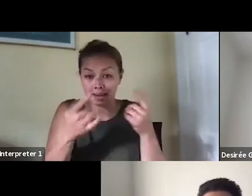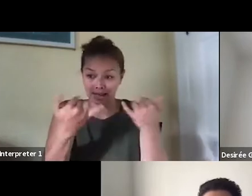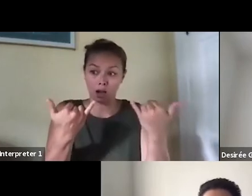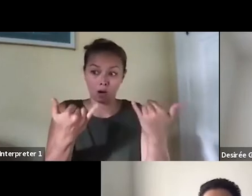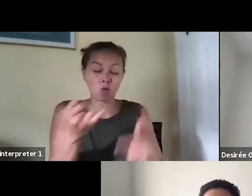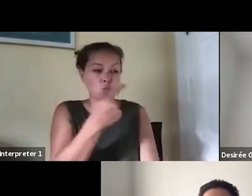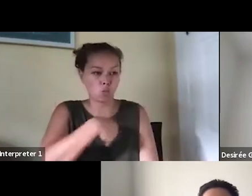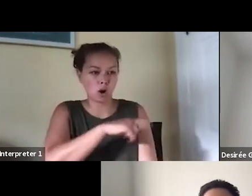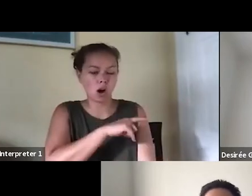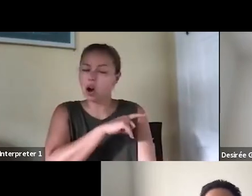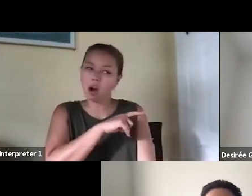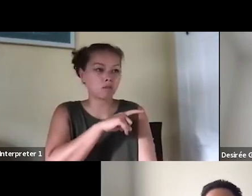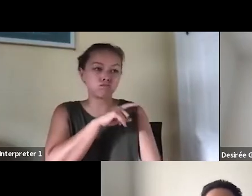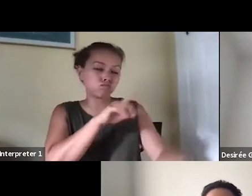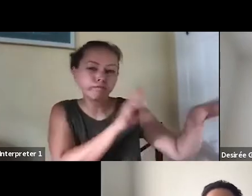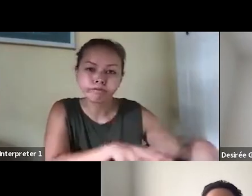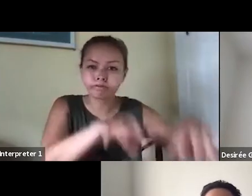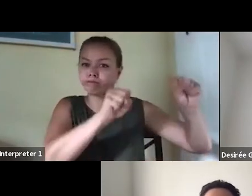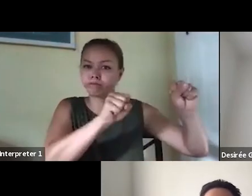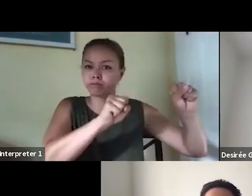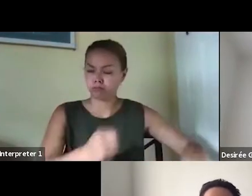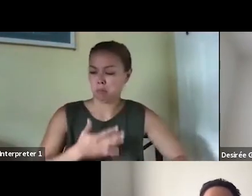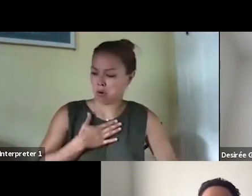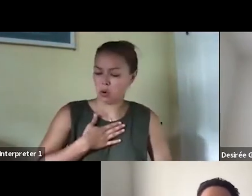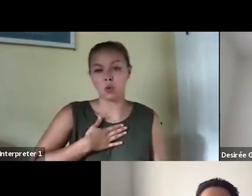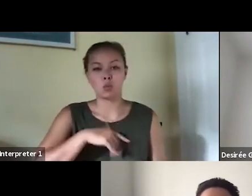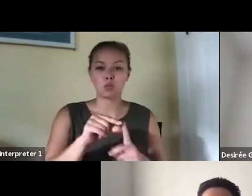doing things. And when I talk